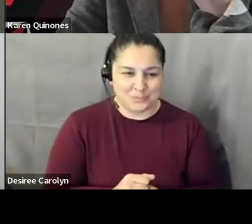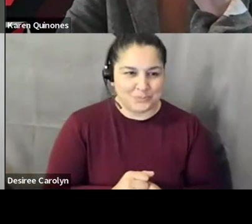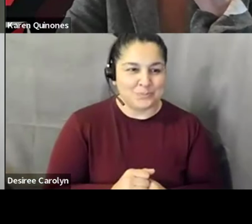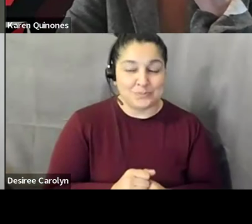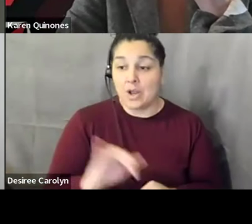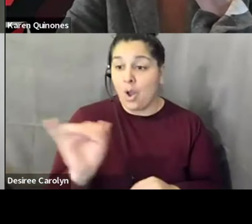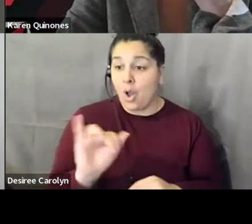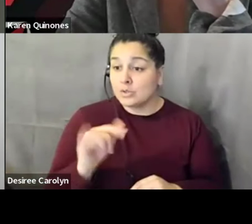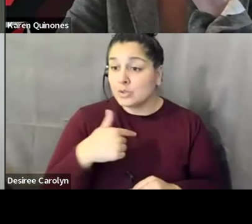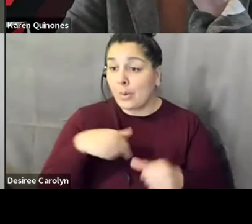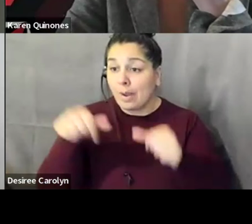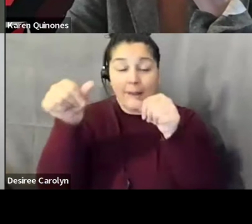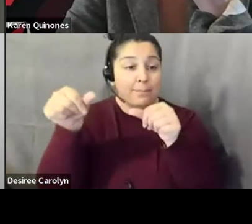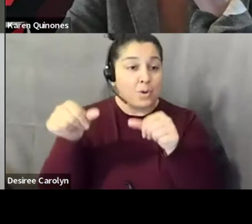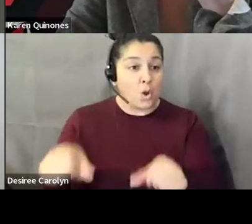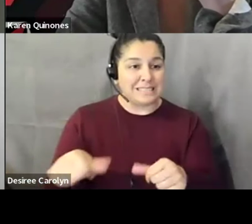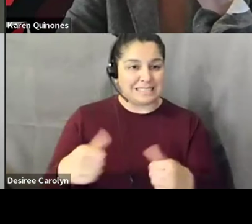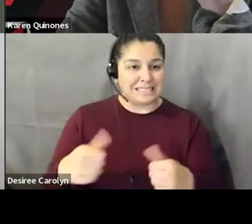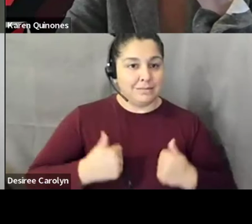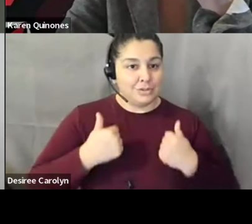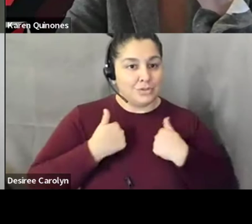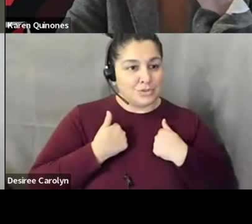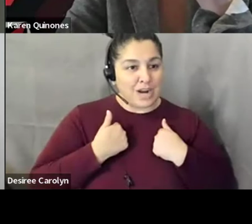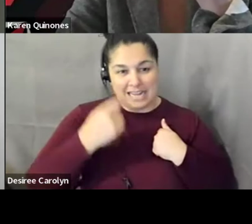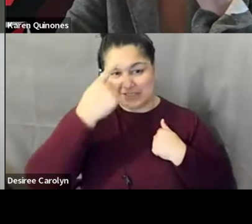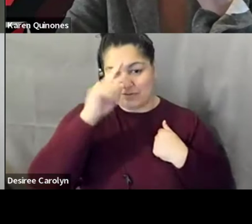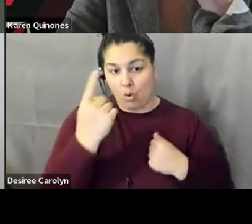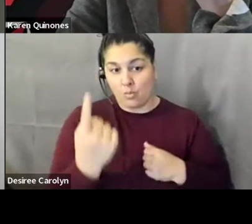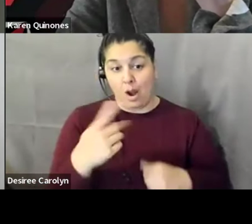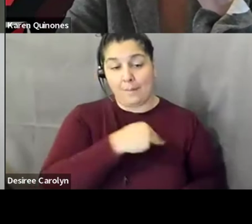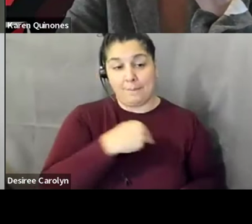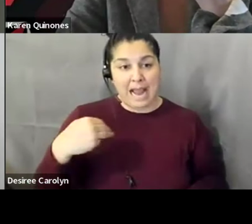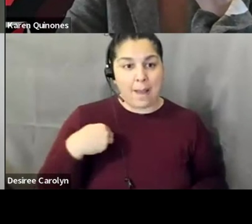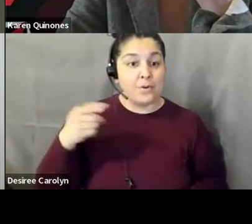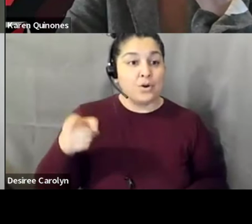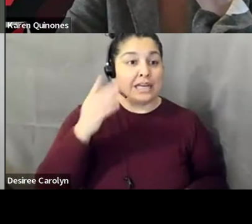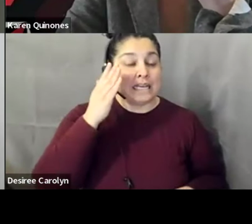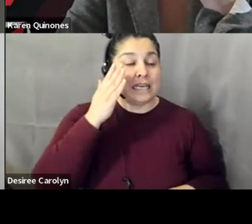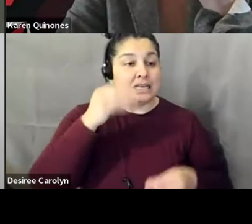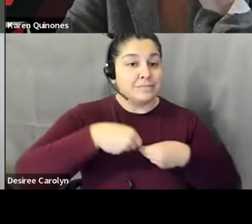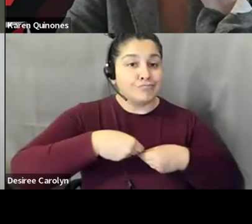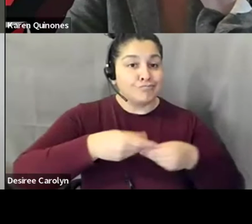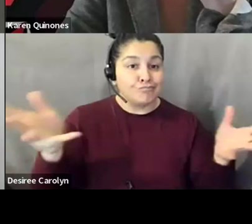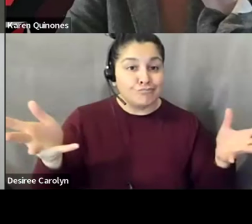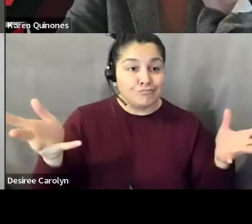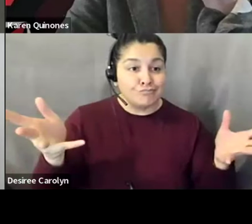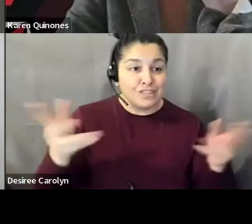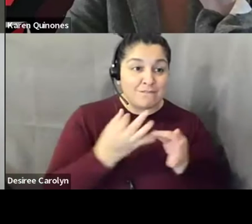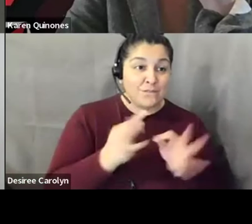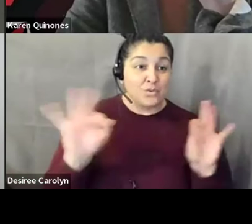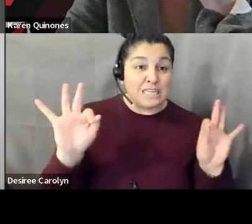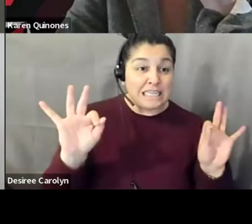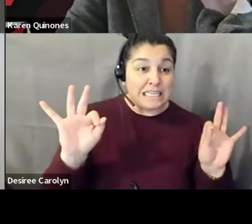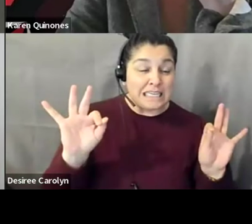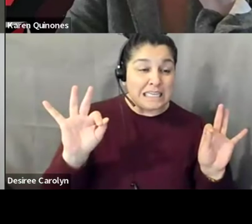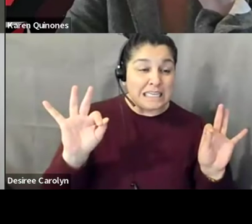I also posted an address from one of our members who is giving away free Rayovac batteries for